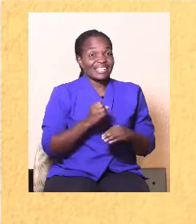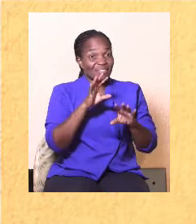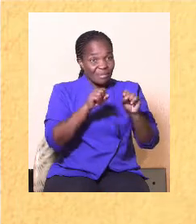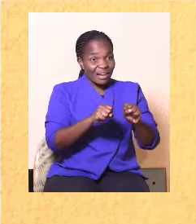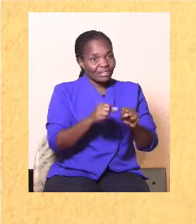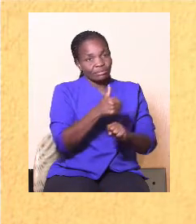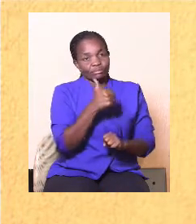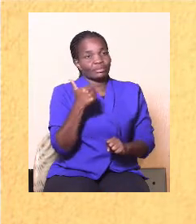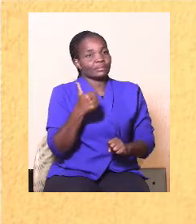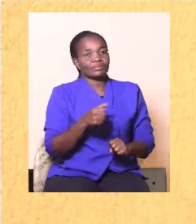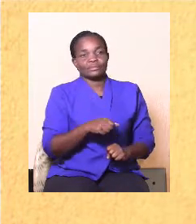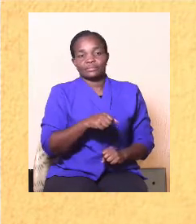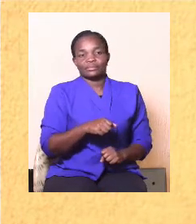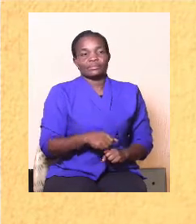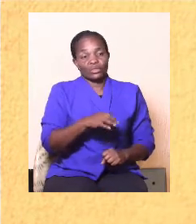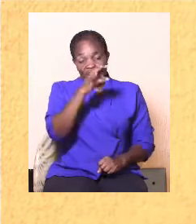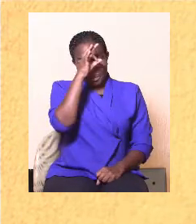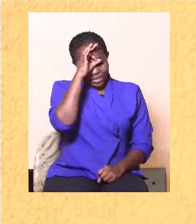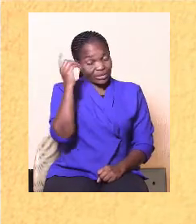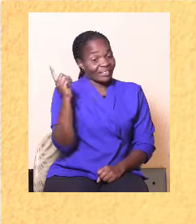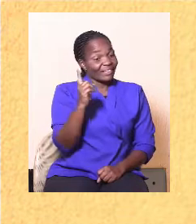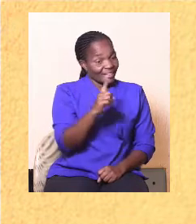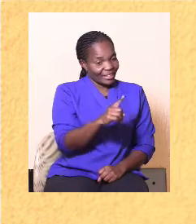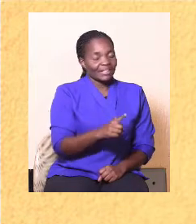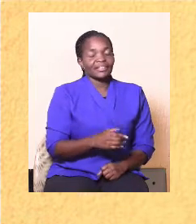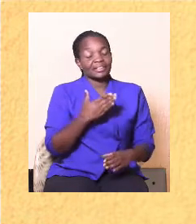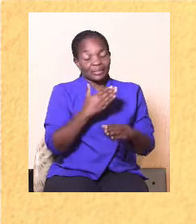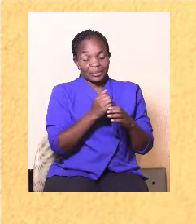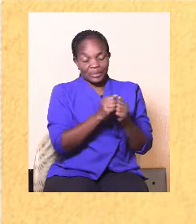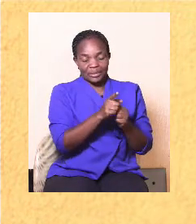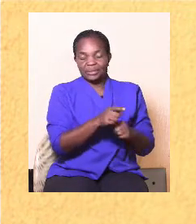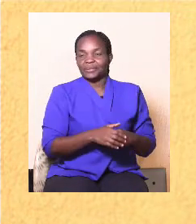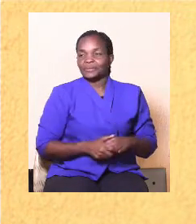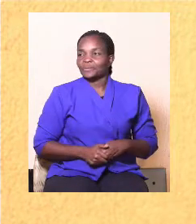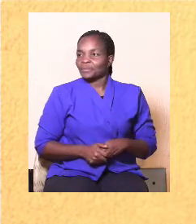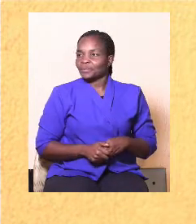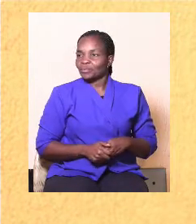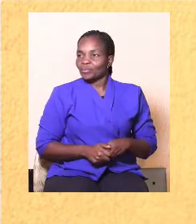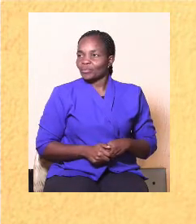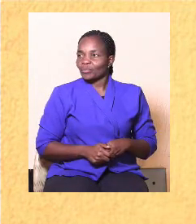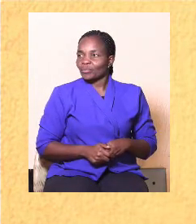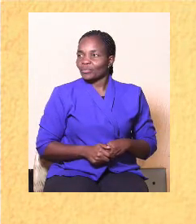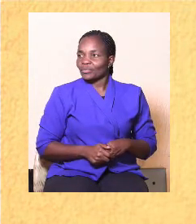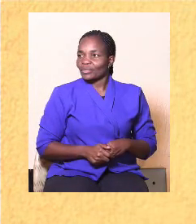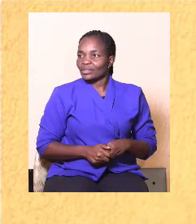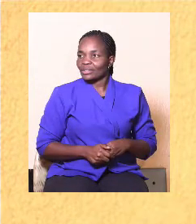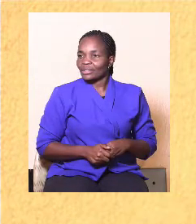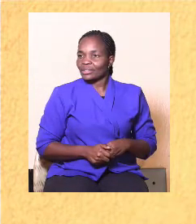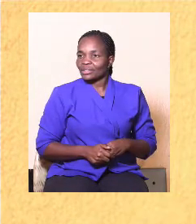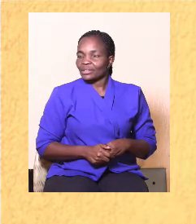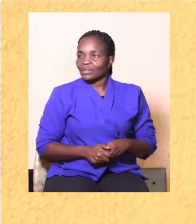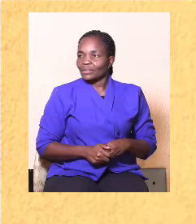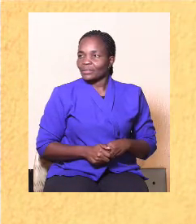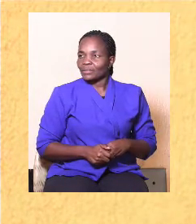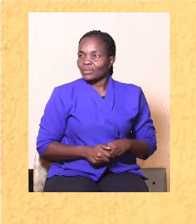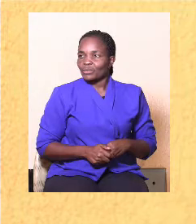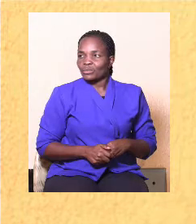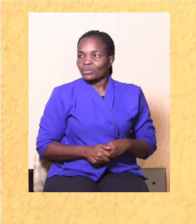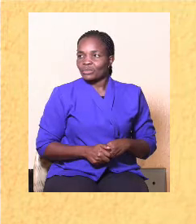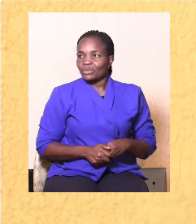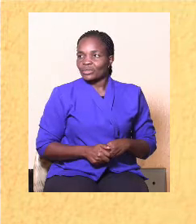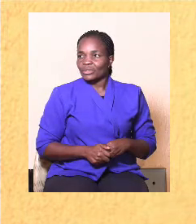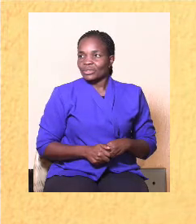So, and for now, we are limiting it to 10 SMSs. If it goes beyond 10, it's a red flag. It's for us to start looking